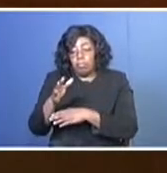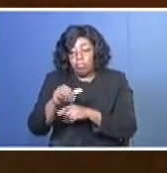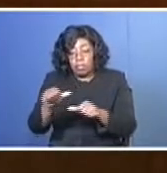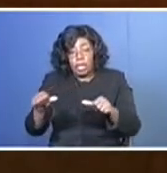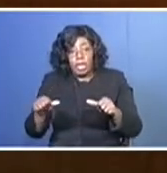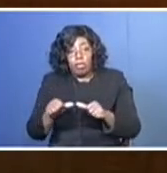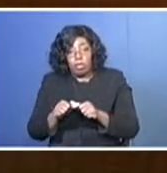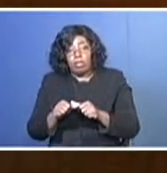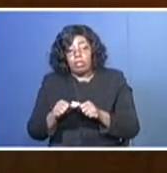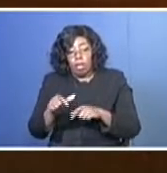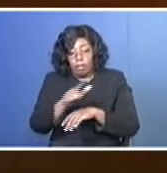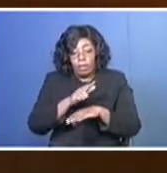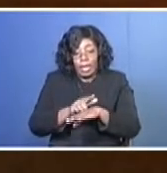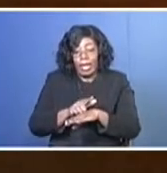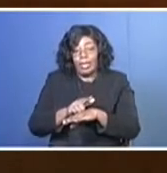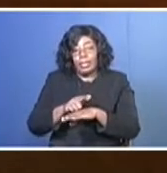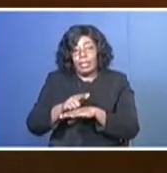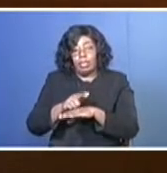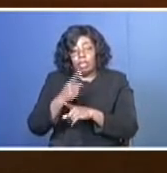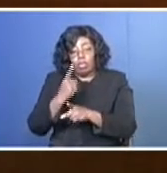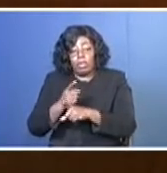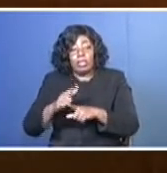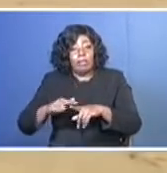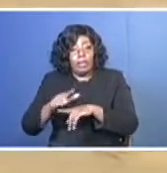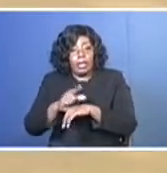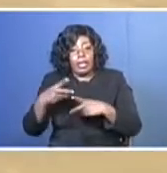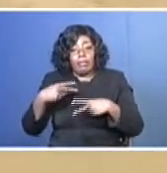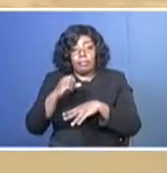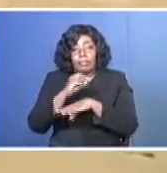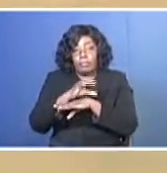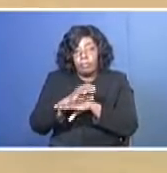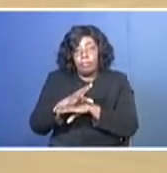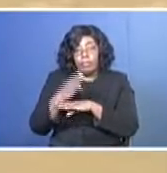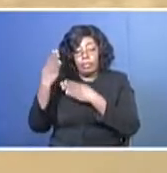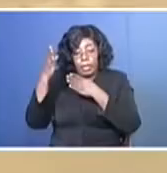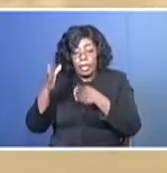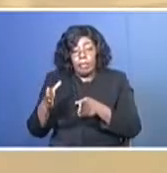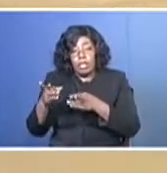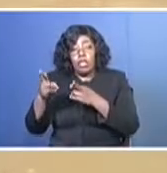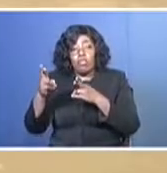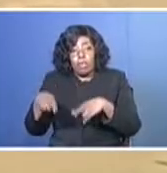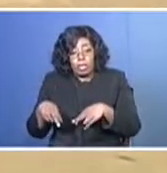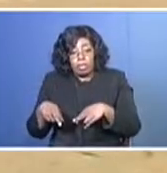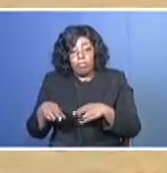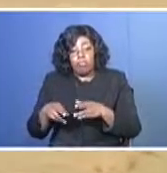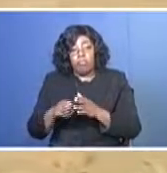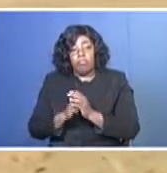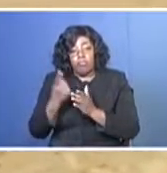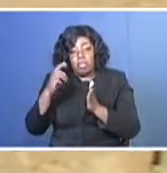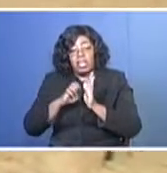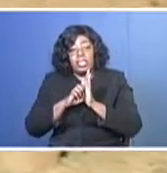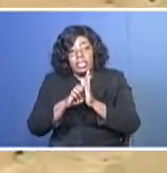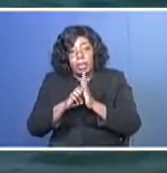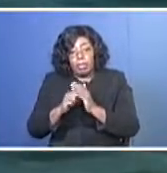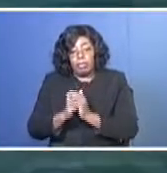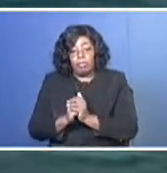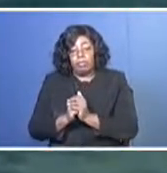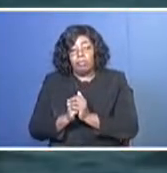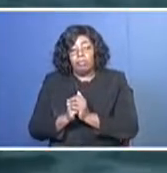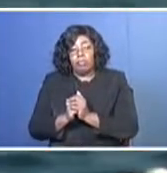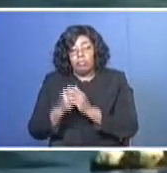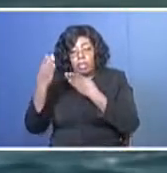to land have impacted Bahamian citizens and residents. One of those areas is the disturbing issue of beach